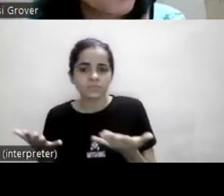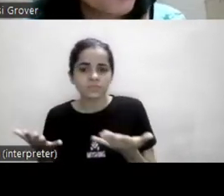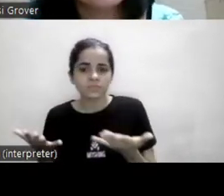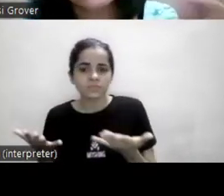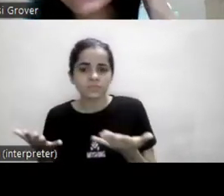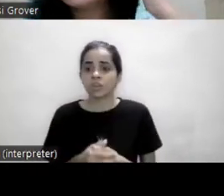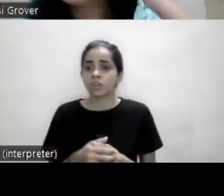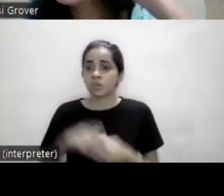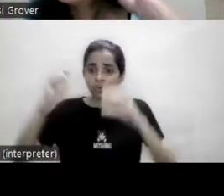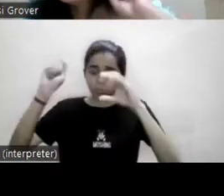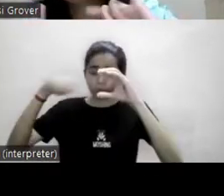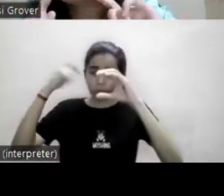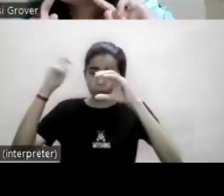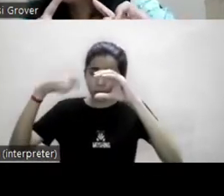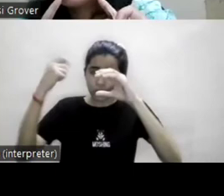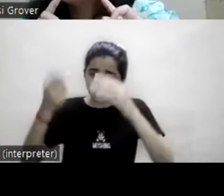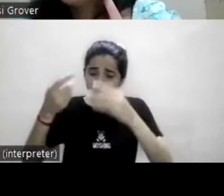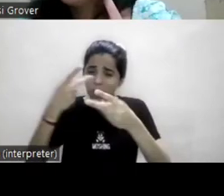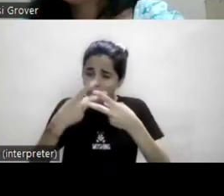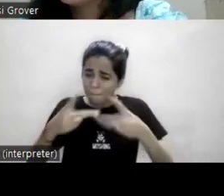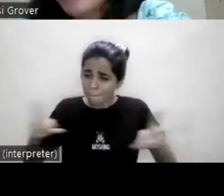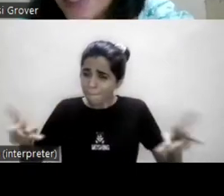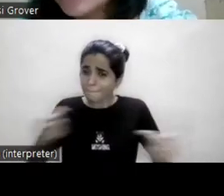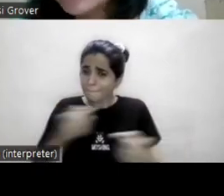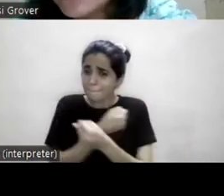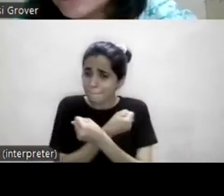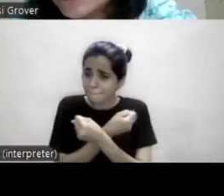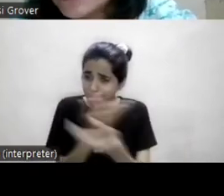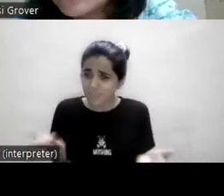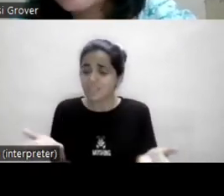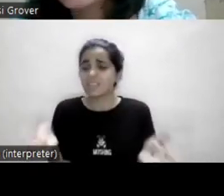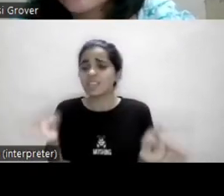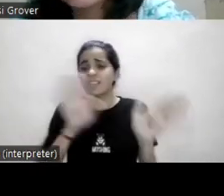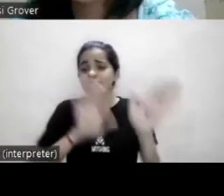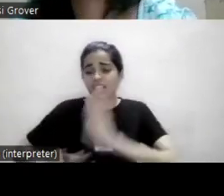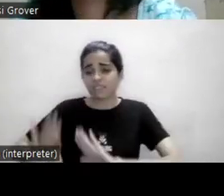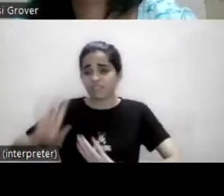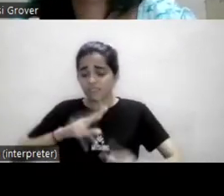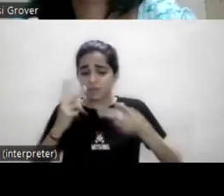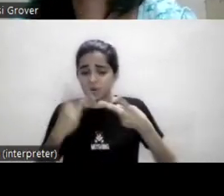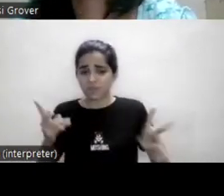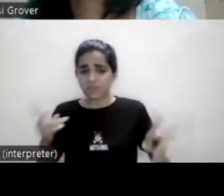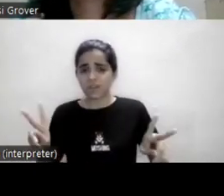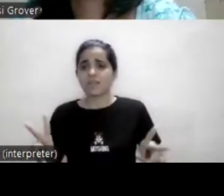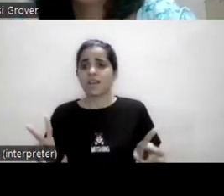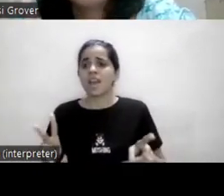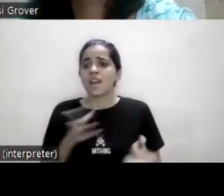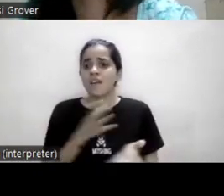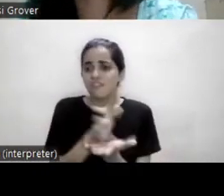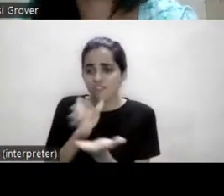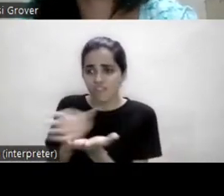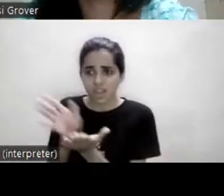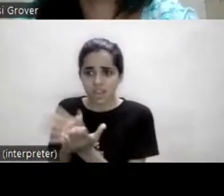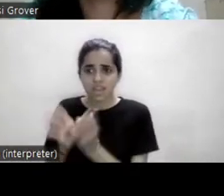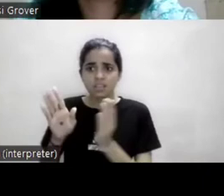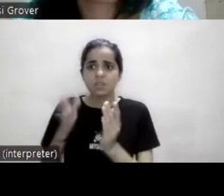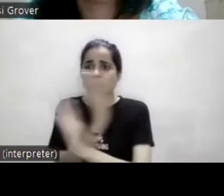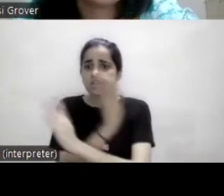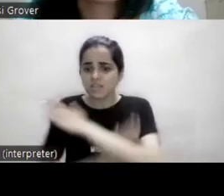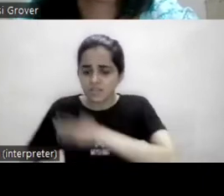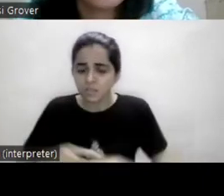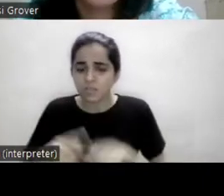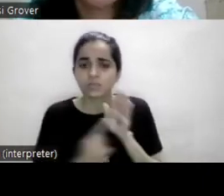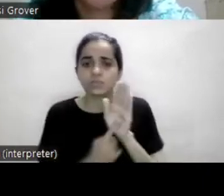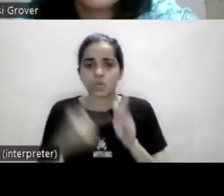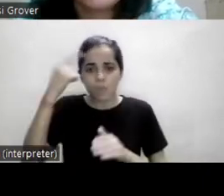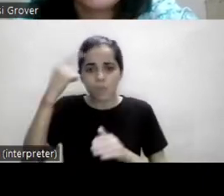the film excels in the kind of narrative it creates is because it's talk about the personal aspirations of